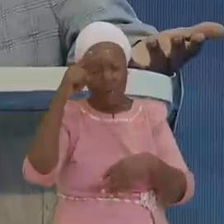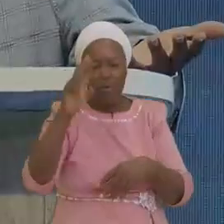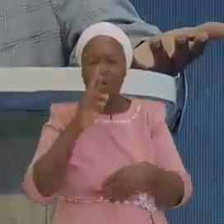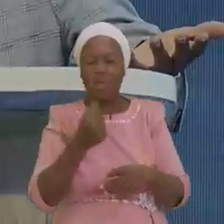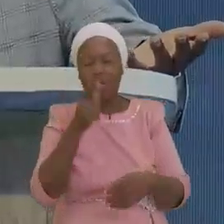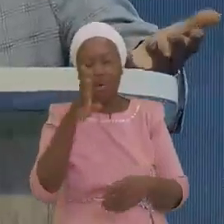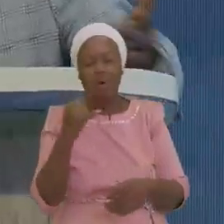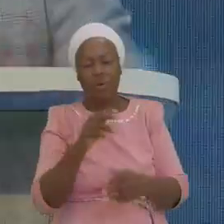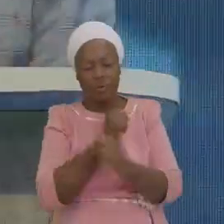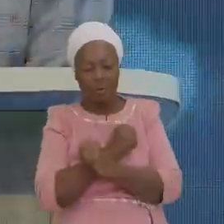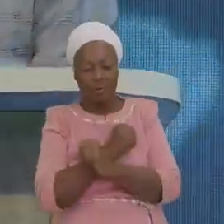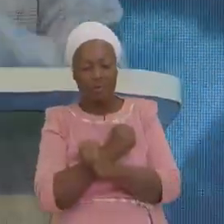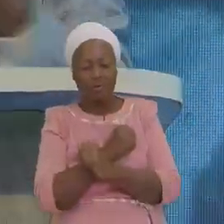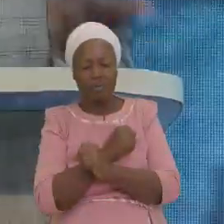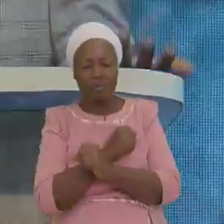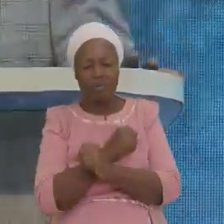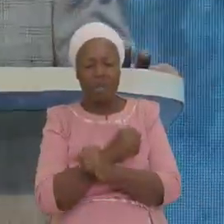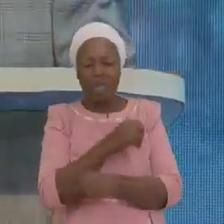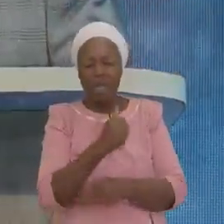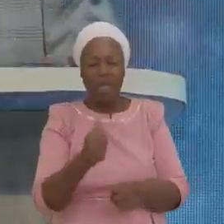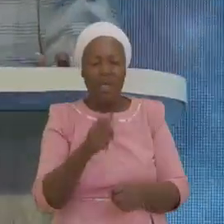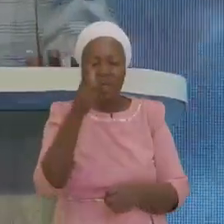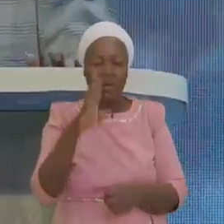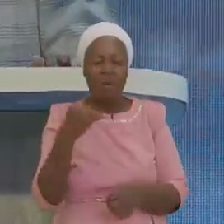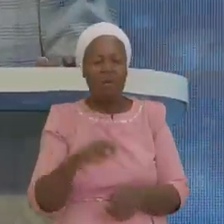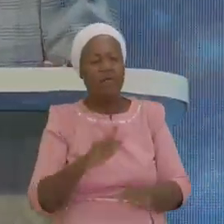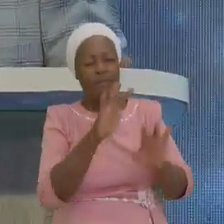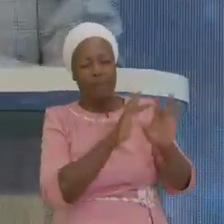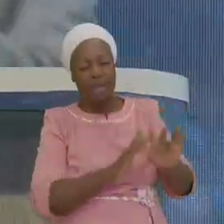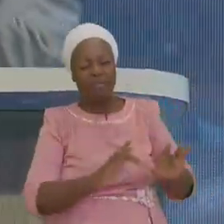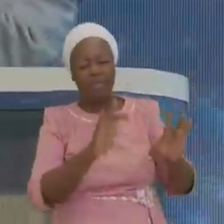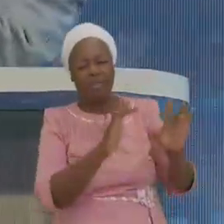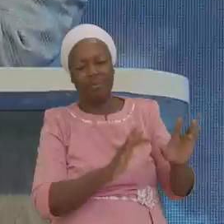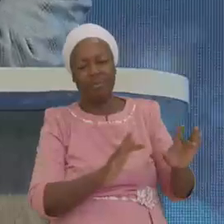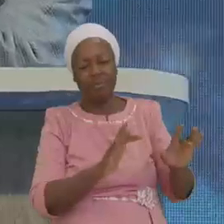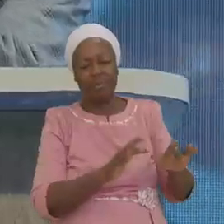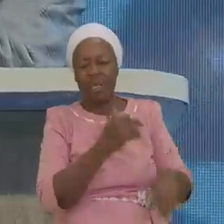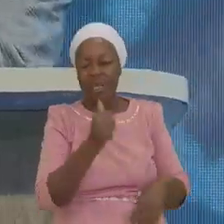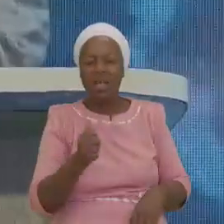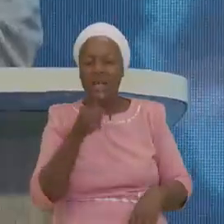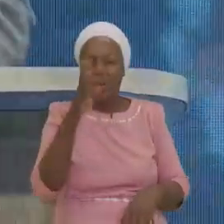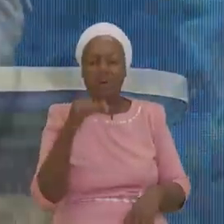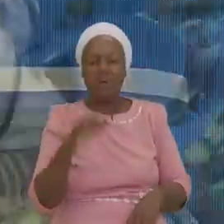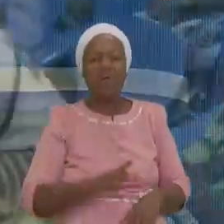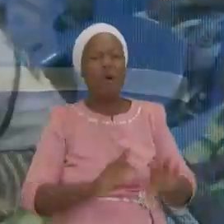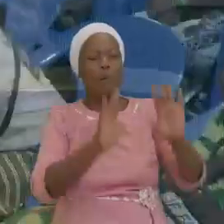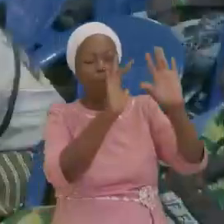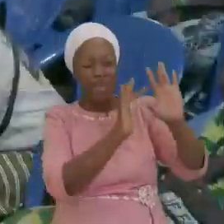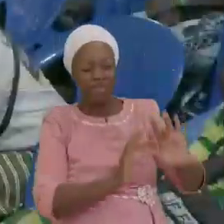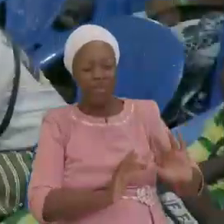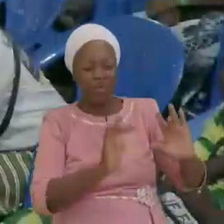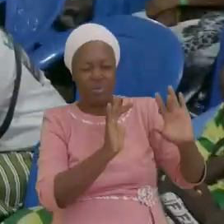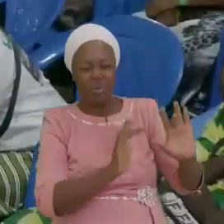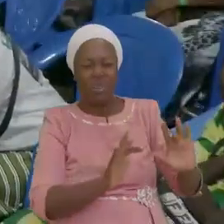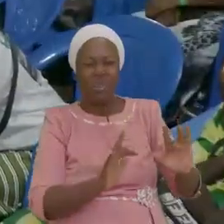love. A God of mercy, a God of compassion. You